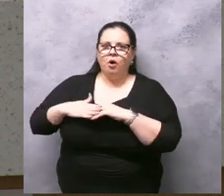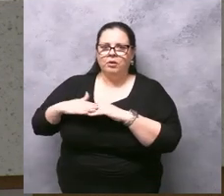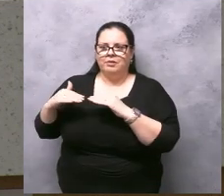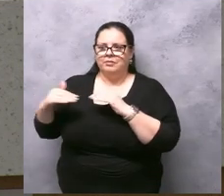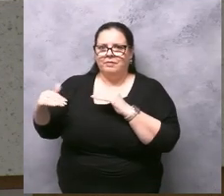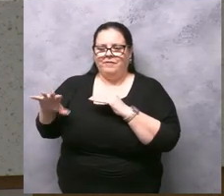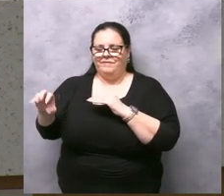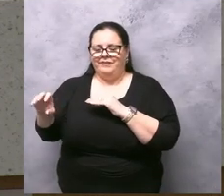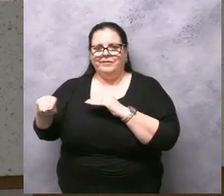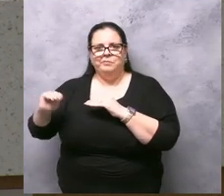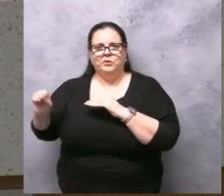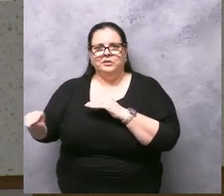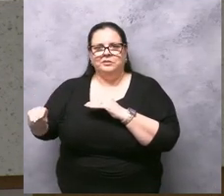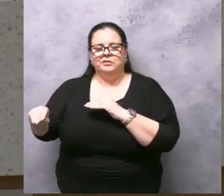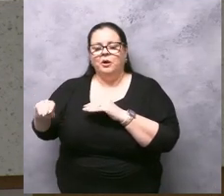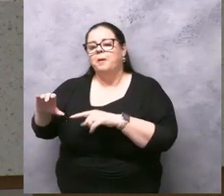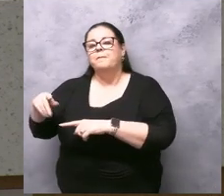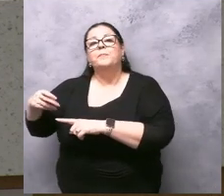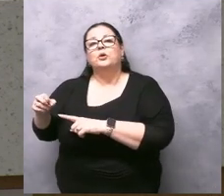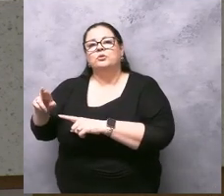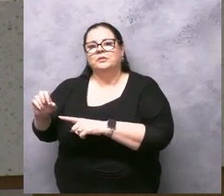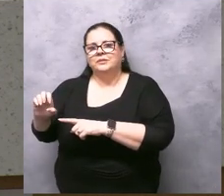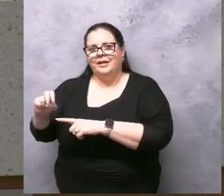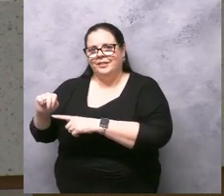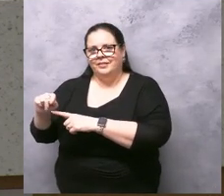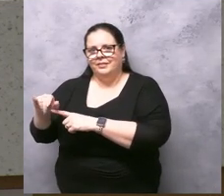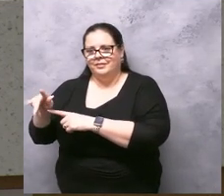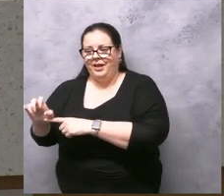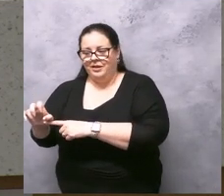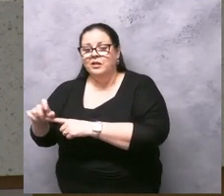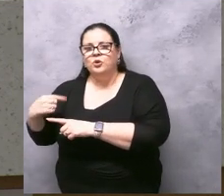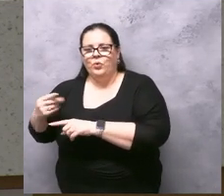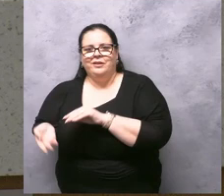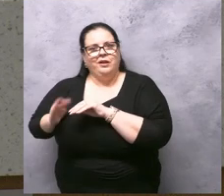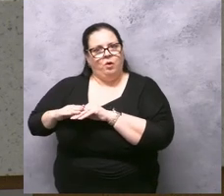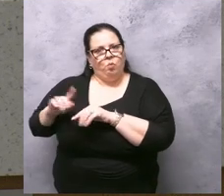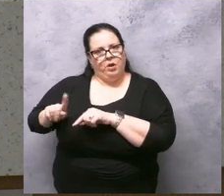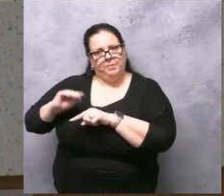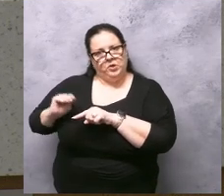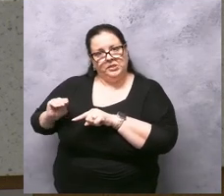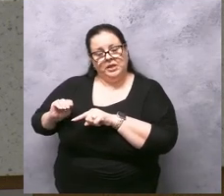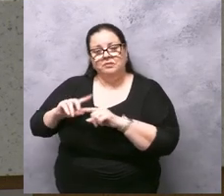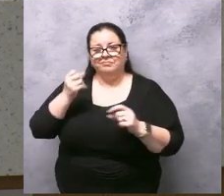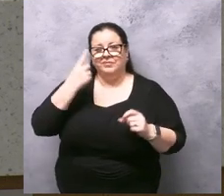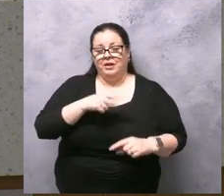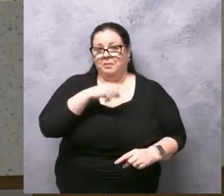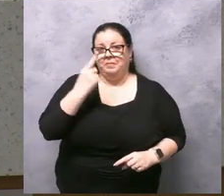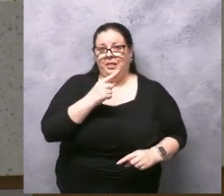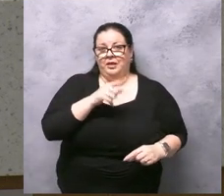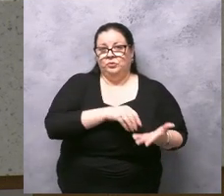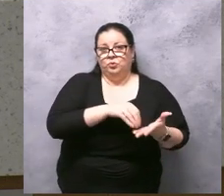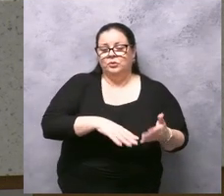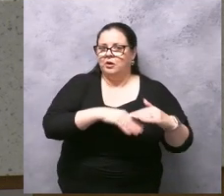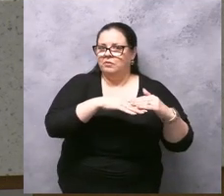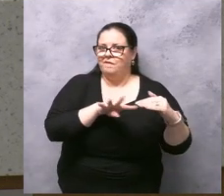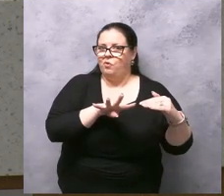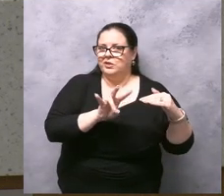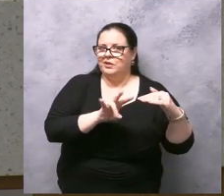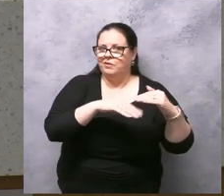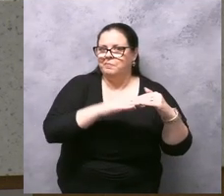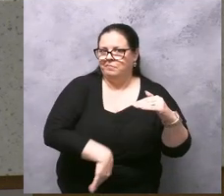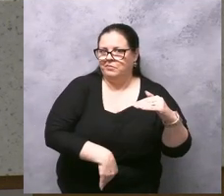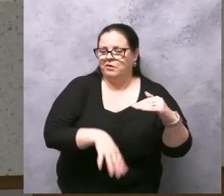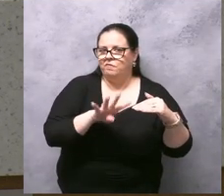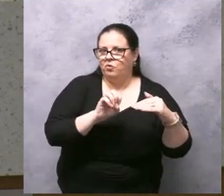50th percentile. That is a 1% improvement over last year. For African-American students, 47% are below the 40th